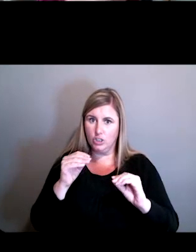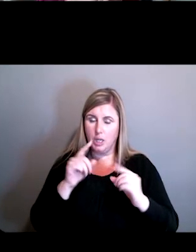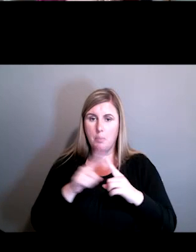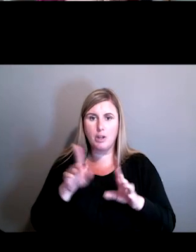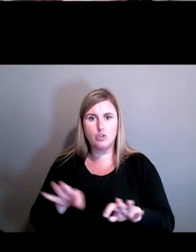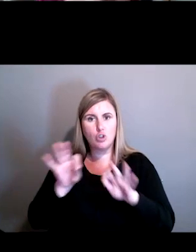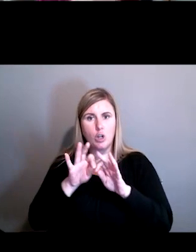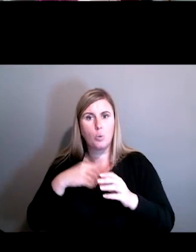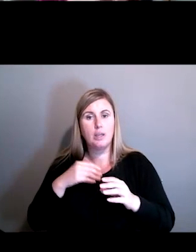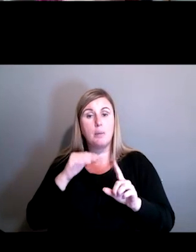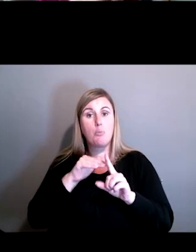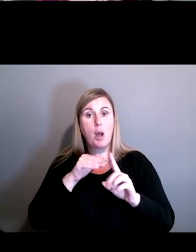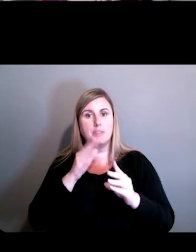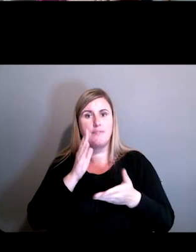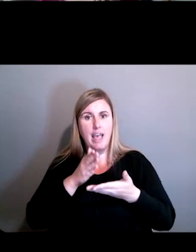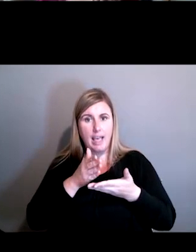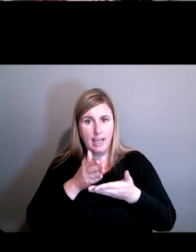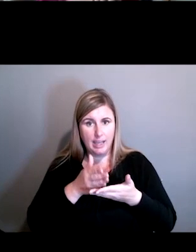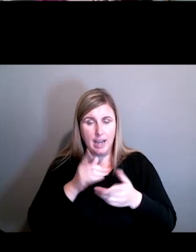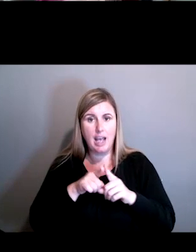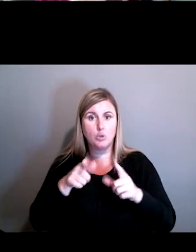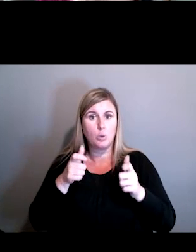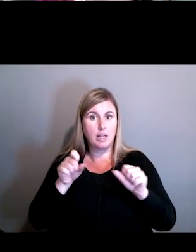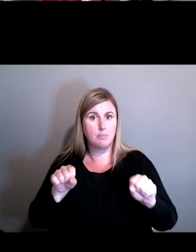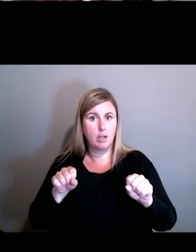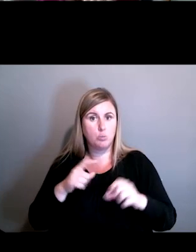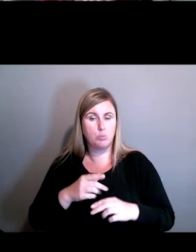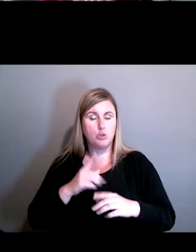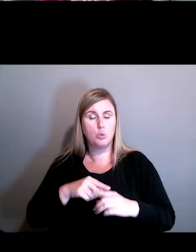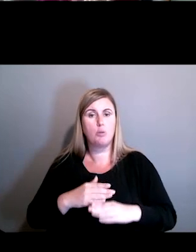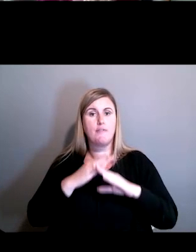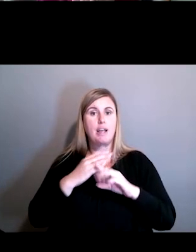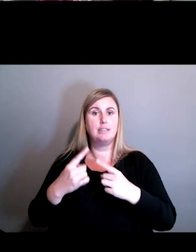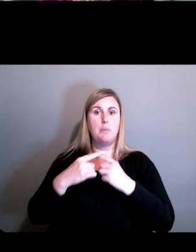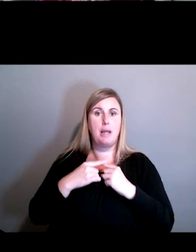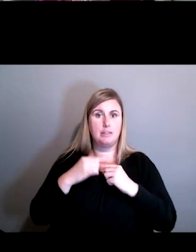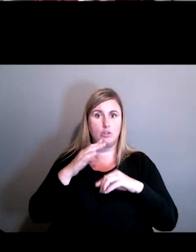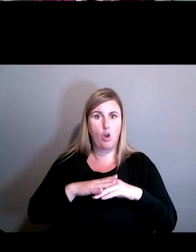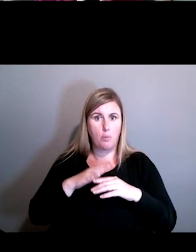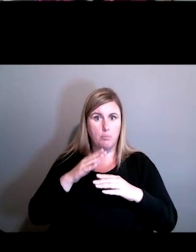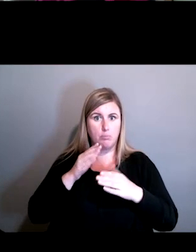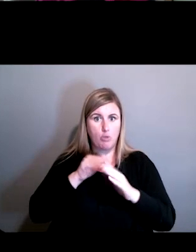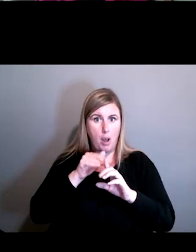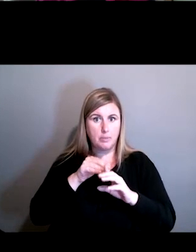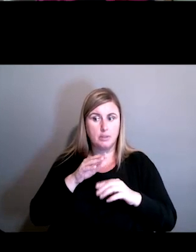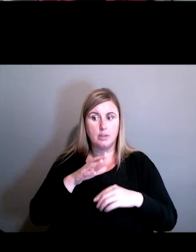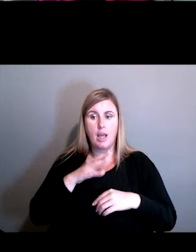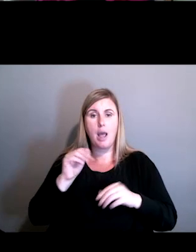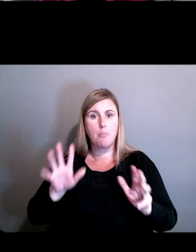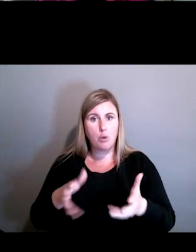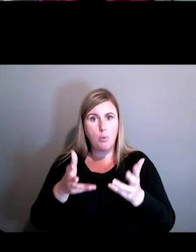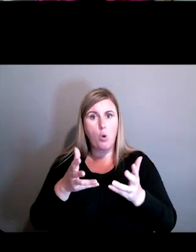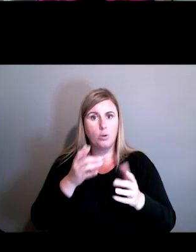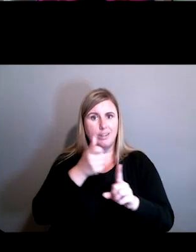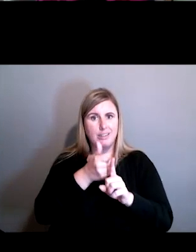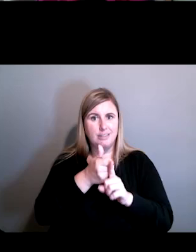we can to prevent dependence on prompts and promote independent responding. Our main goal is that our students will